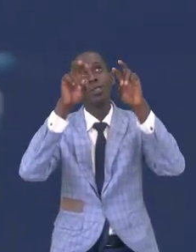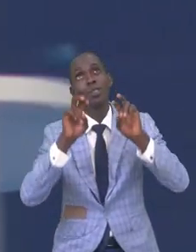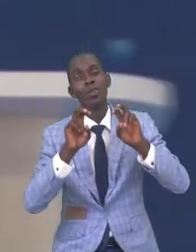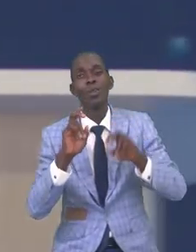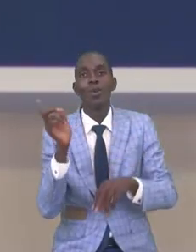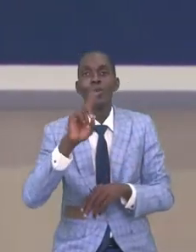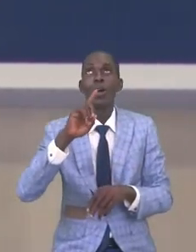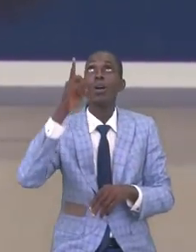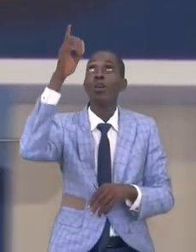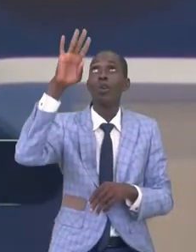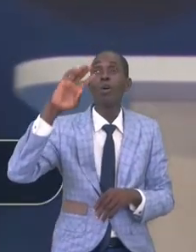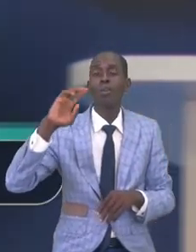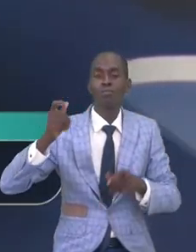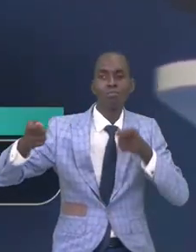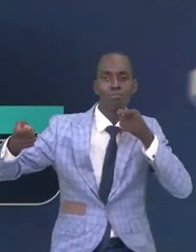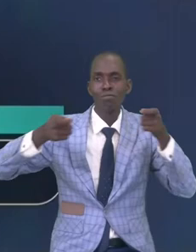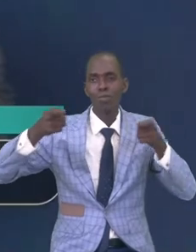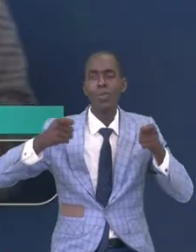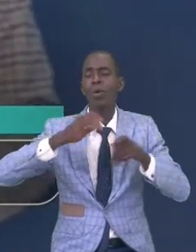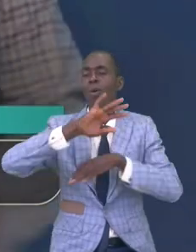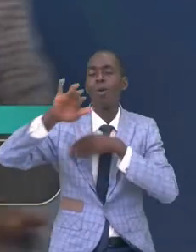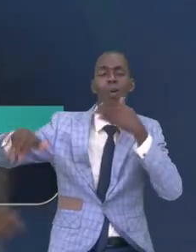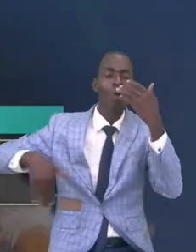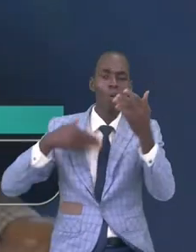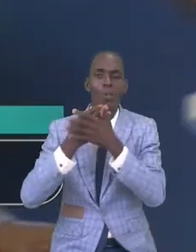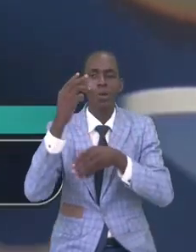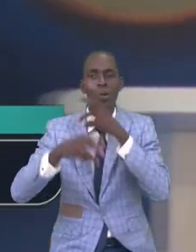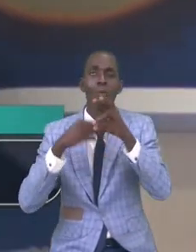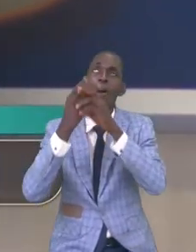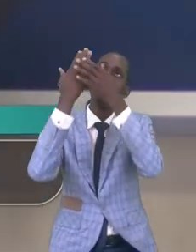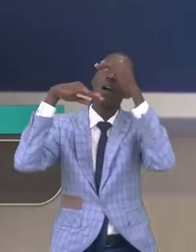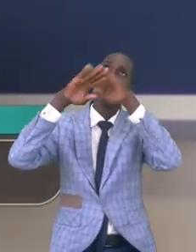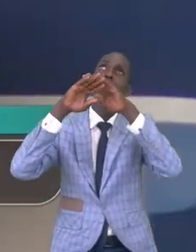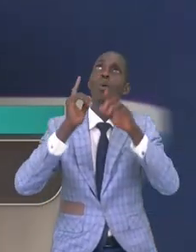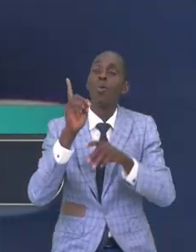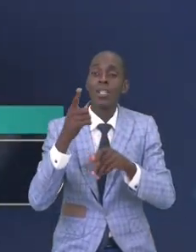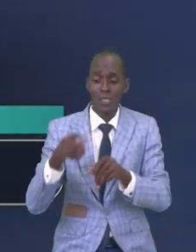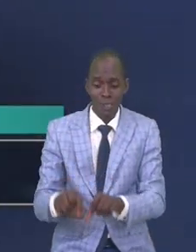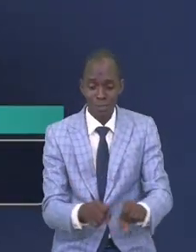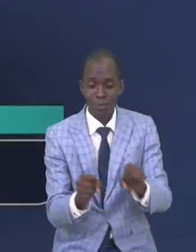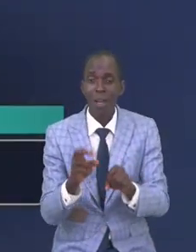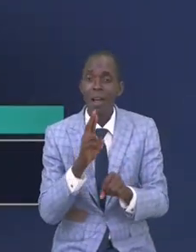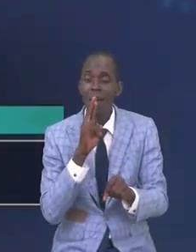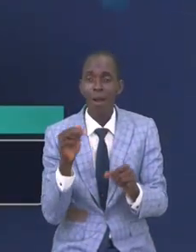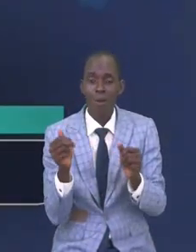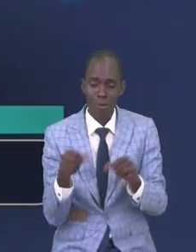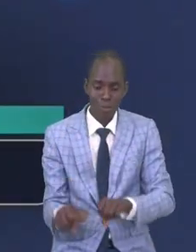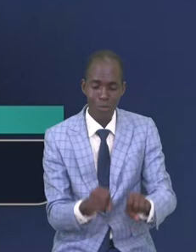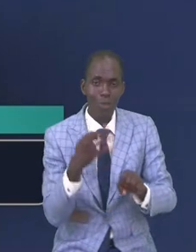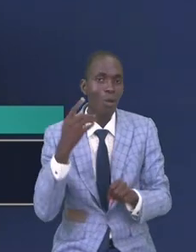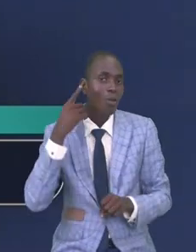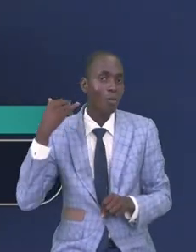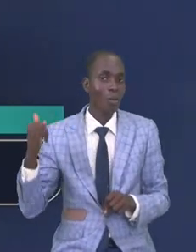governs the whole of the universe, heaven. Where the streets are streets of gold, heaven. Where there's